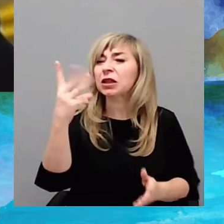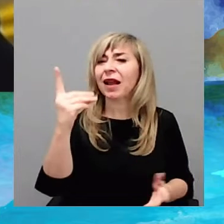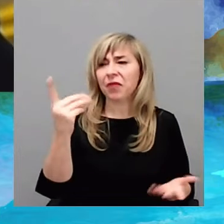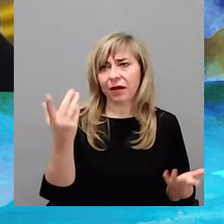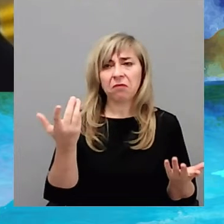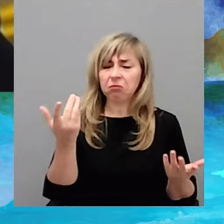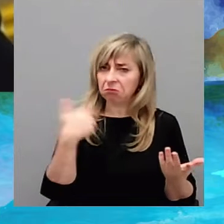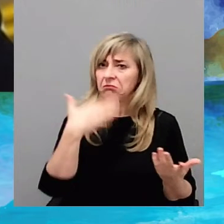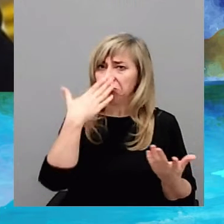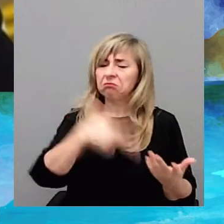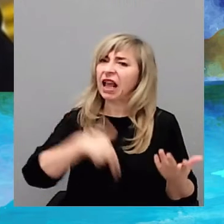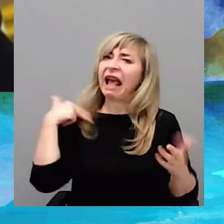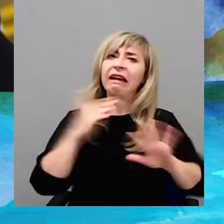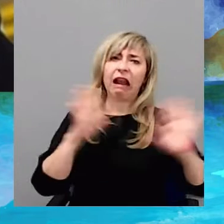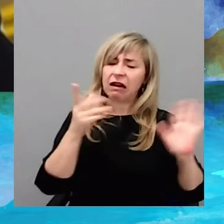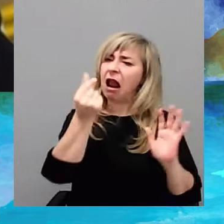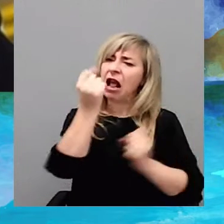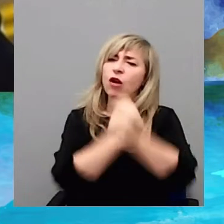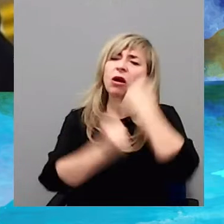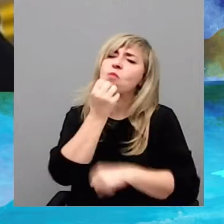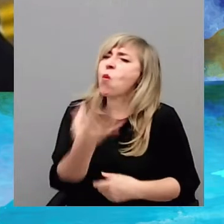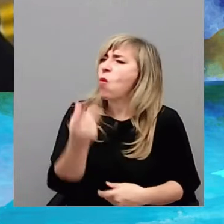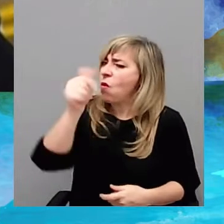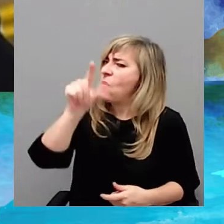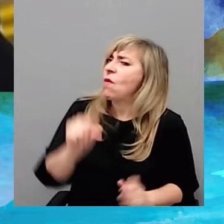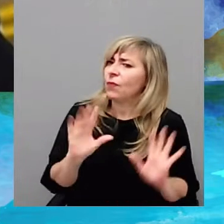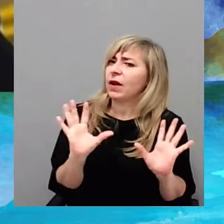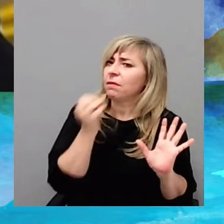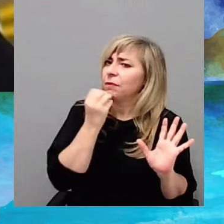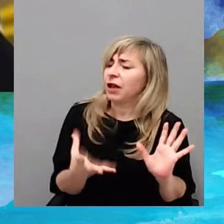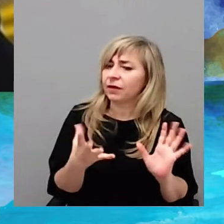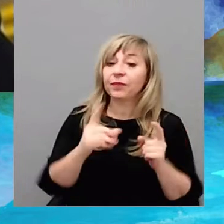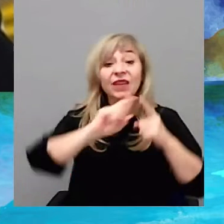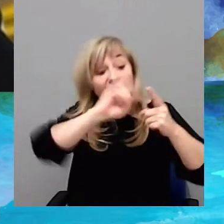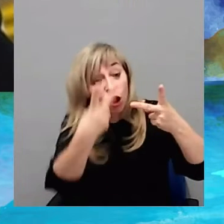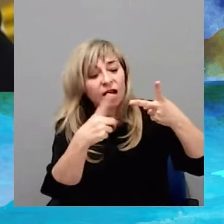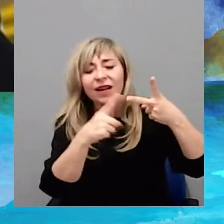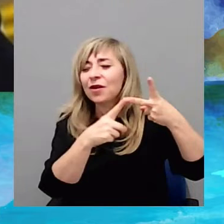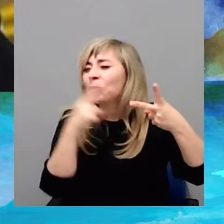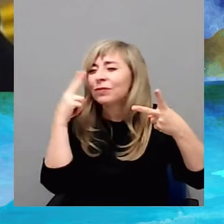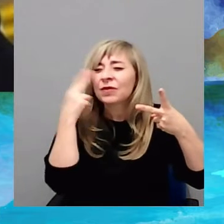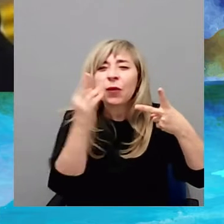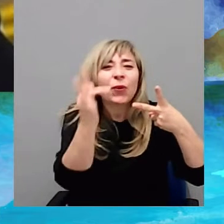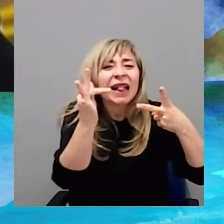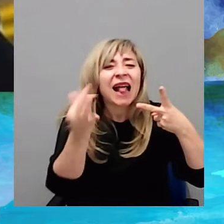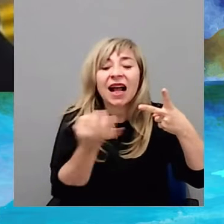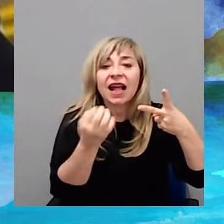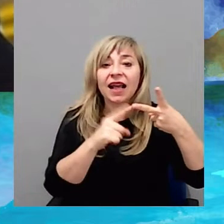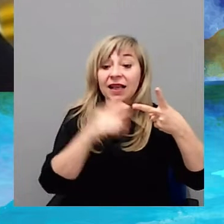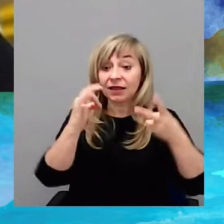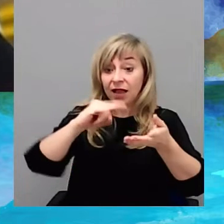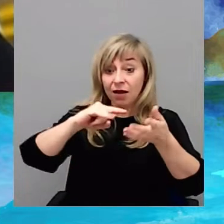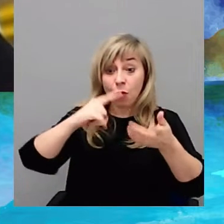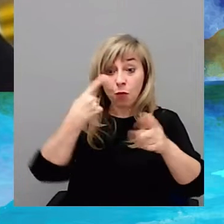is quite economical. And then the second advantage, which for me is extremely important, and that's being able